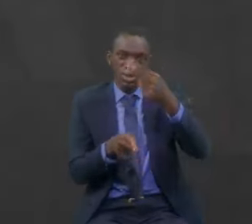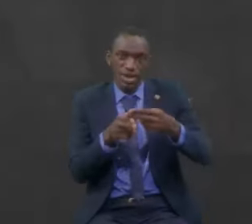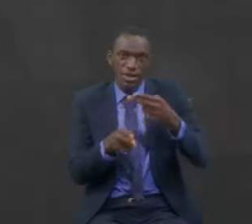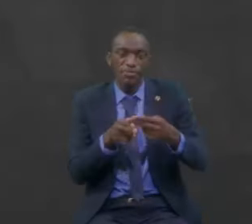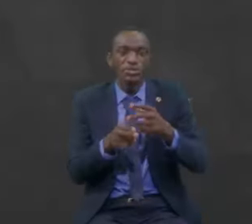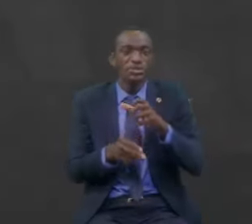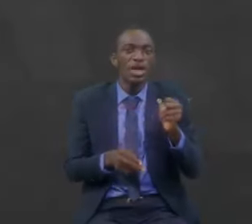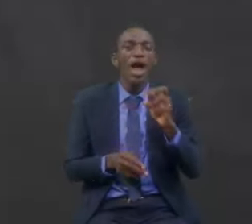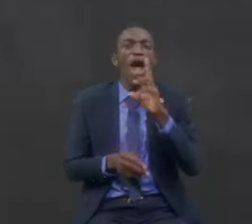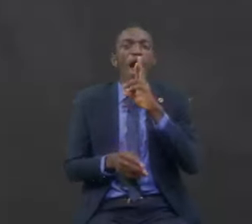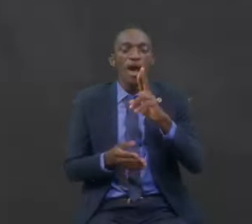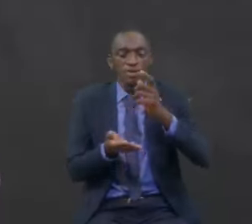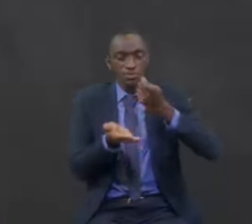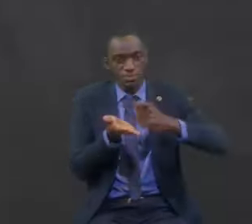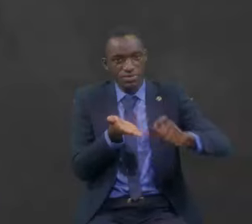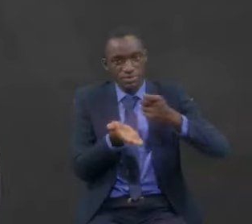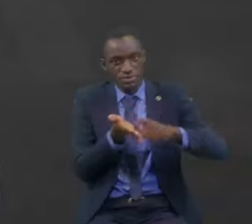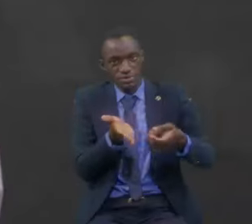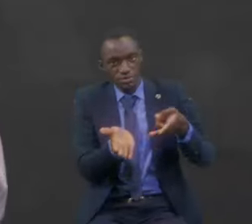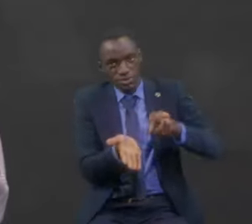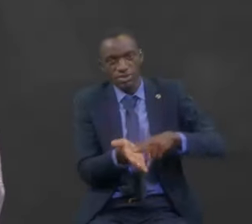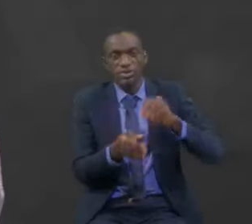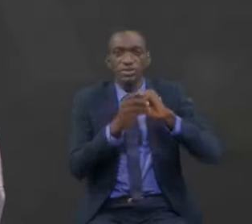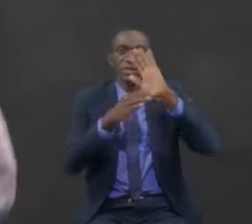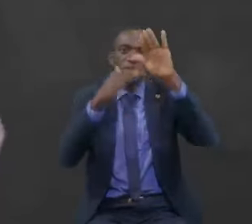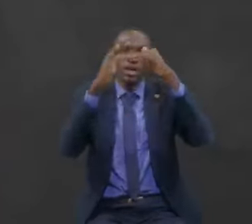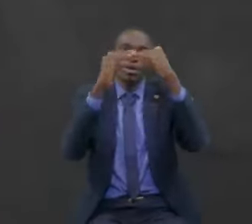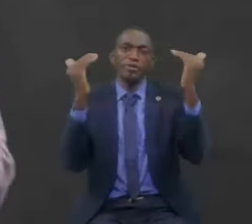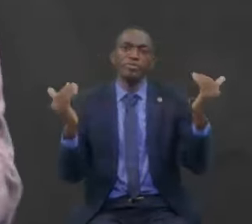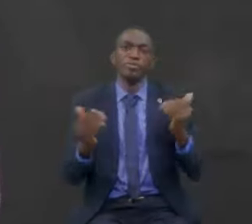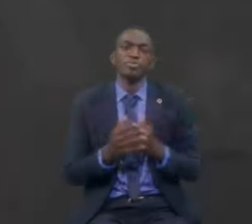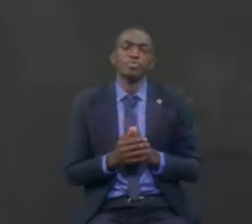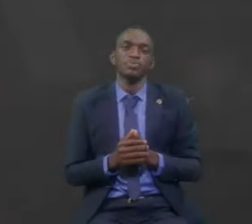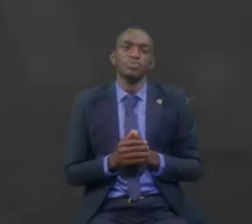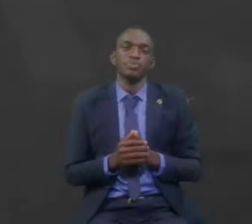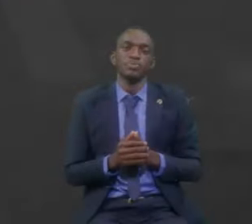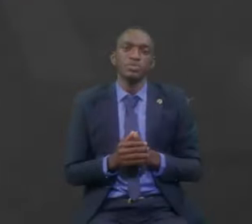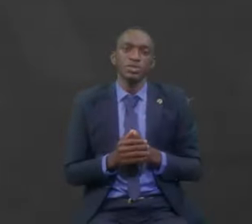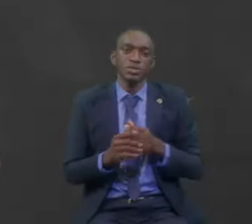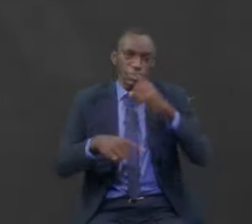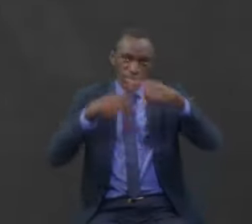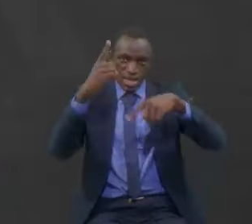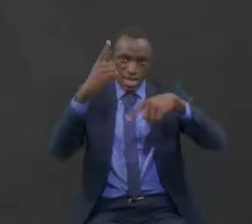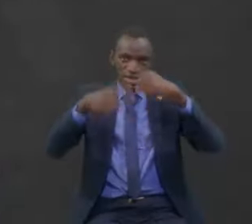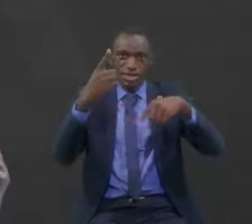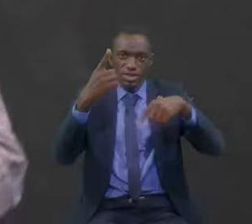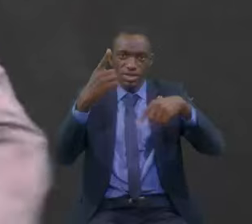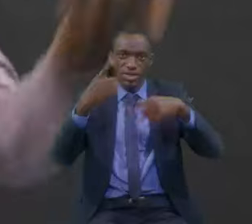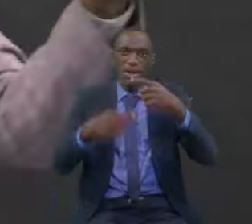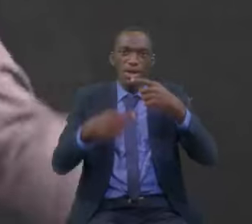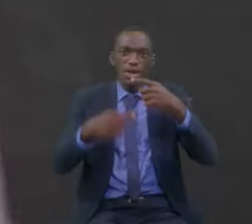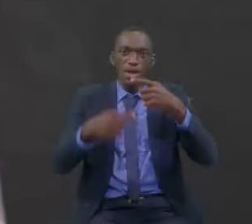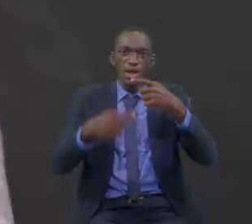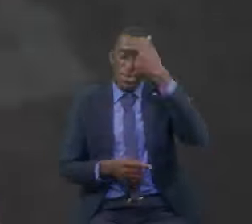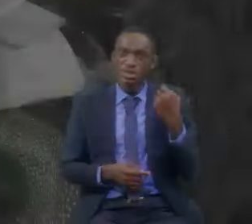are reaching in heaven say that with me because